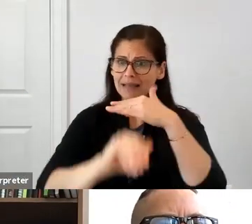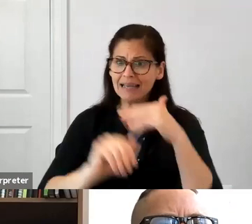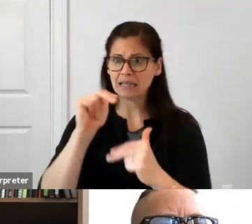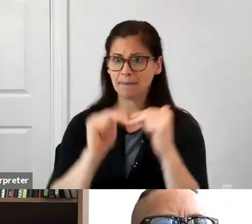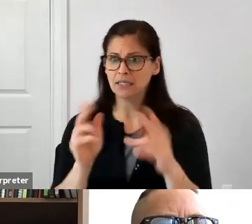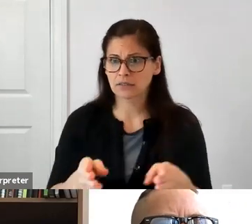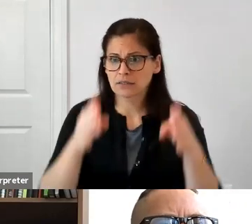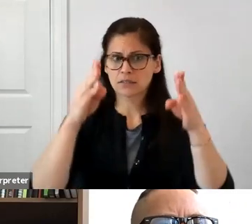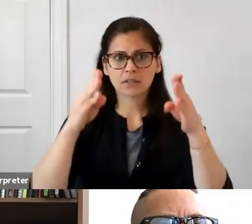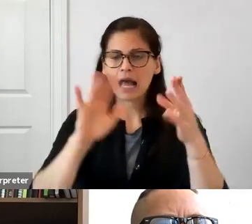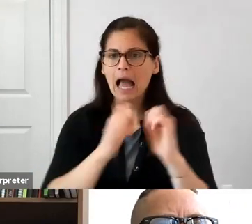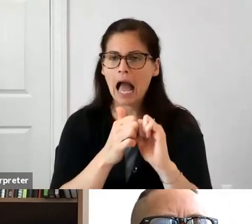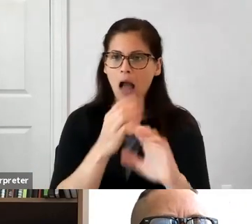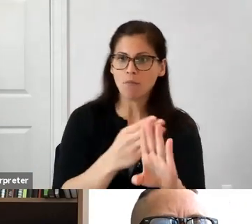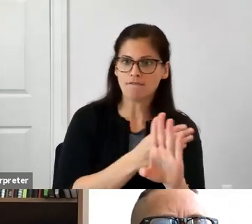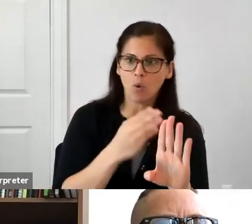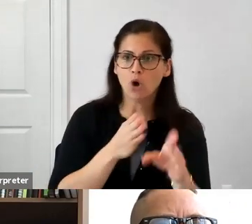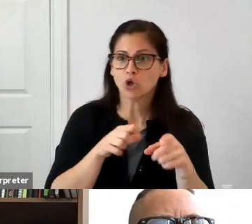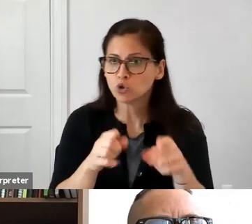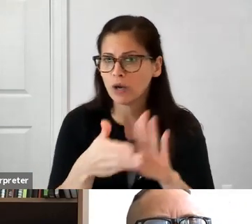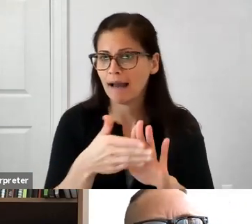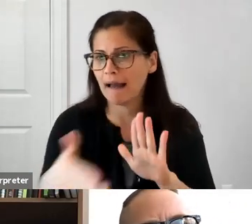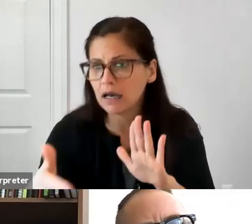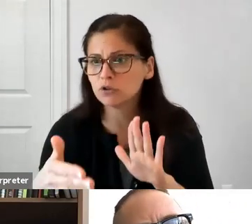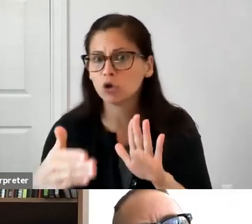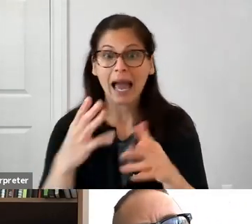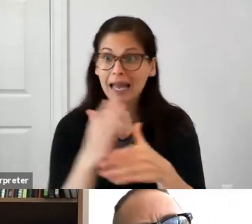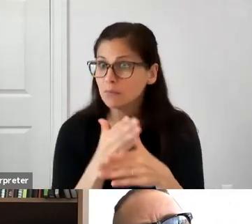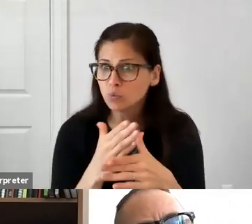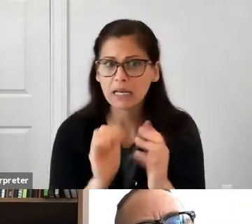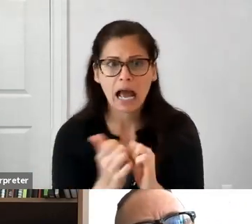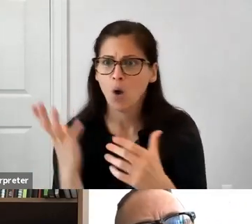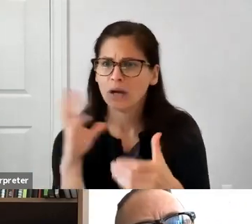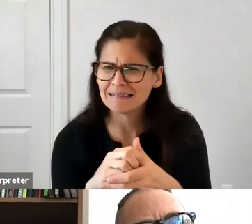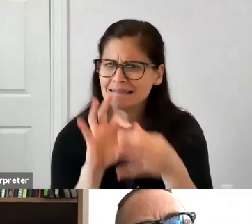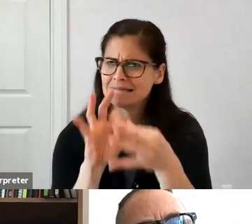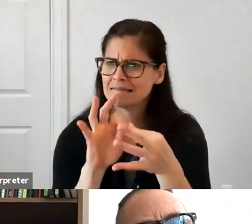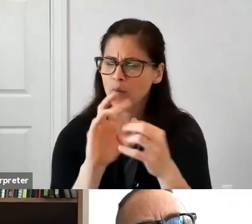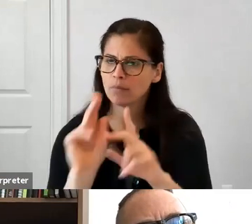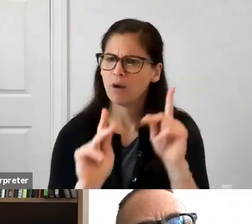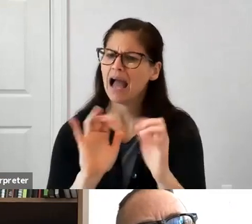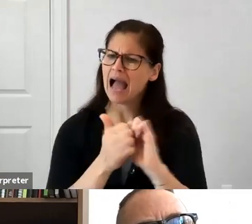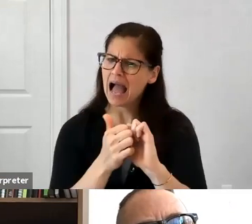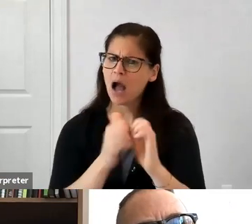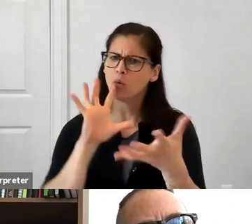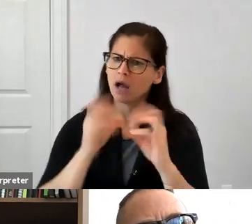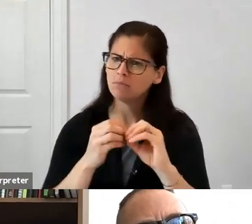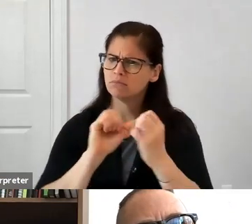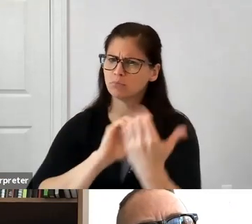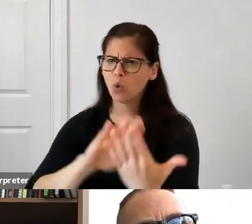you're engaging before, during, after, and in between. How did you come to such a comprehensive